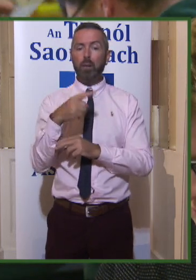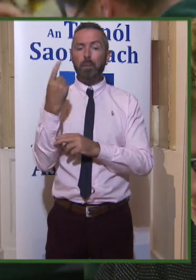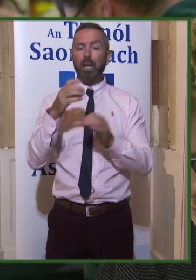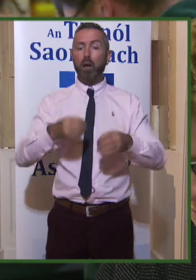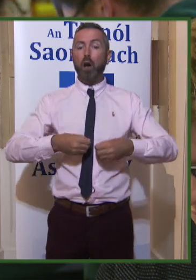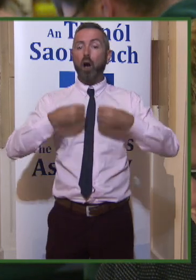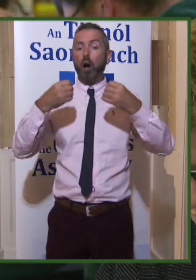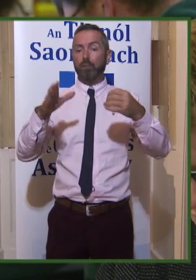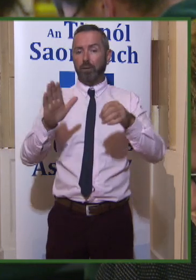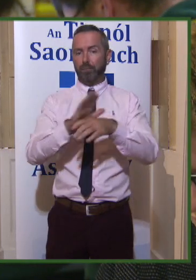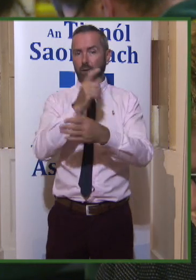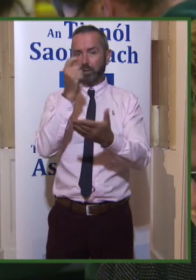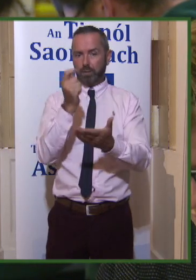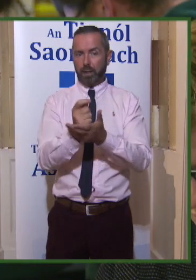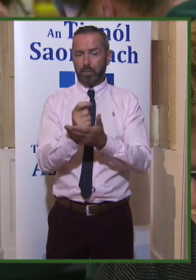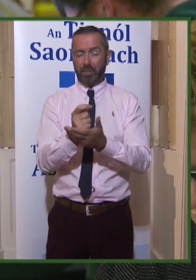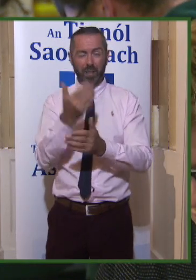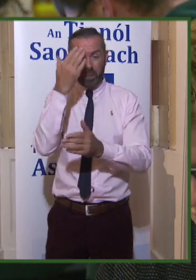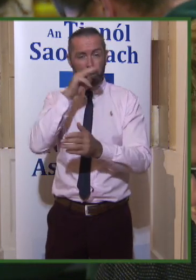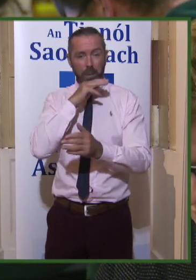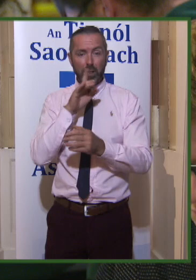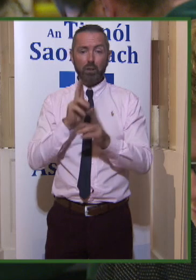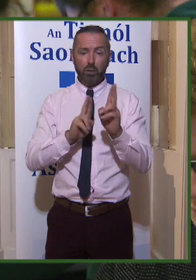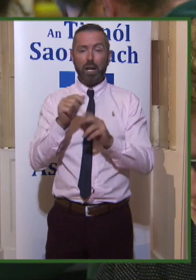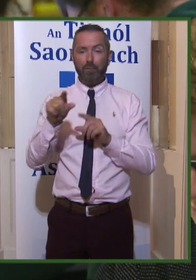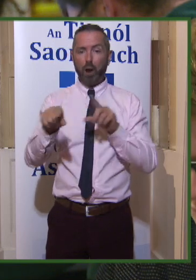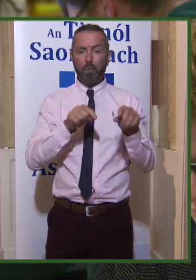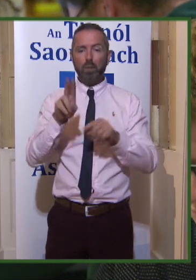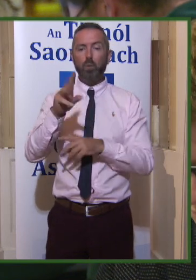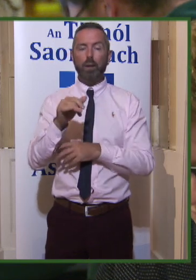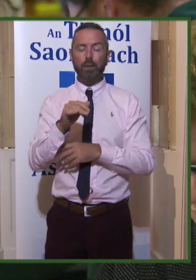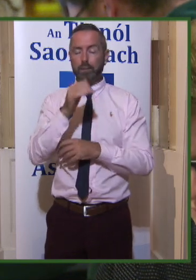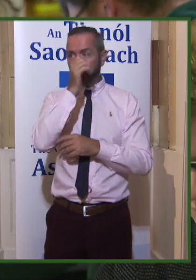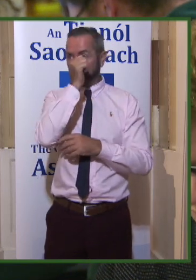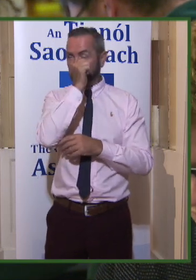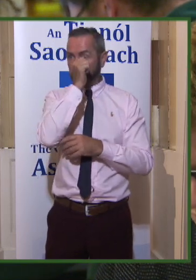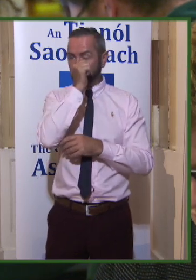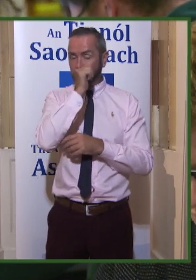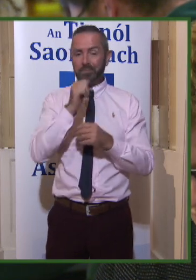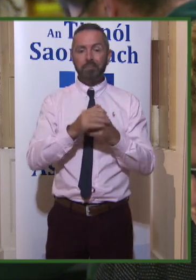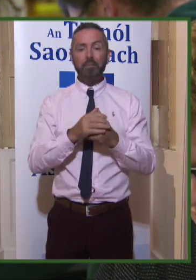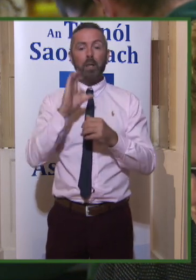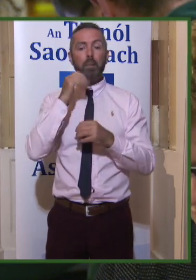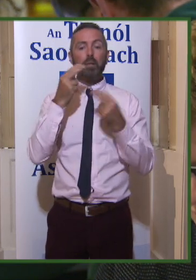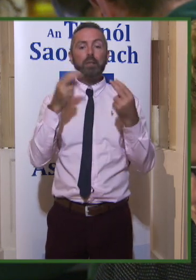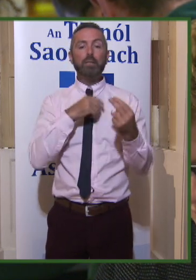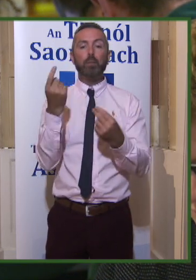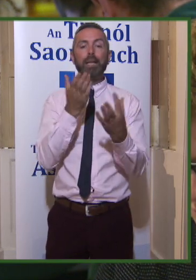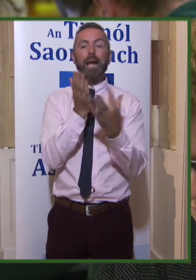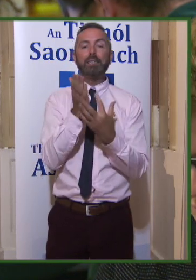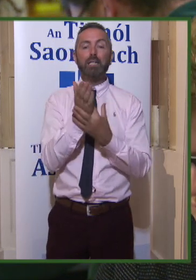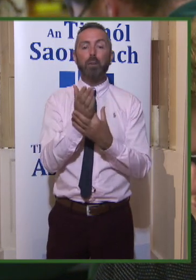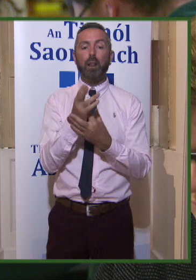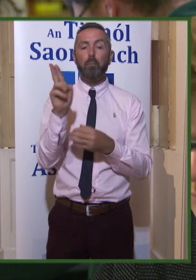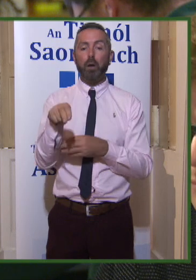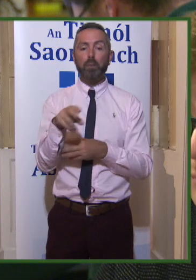or have the option of a full-time position. And the reasoning was to make it as accessible as possible to